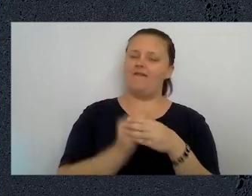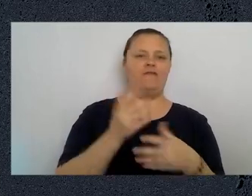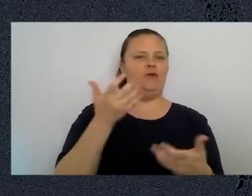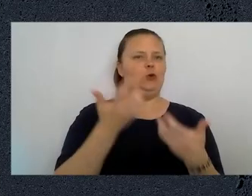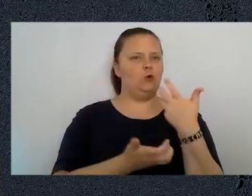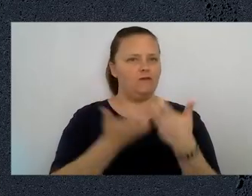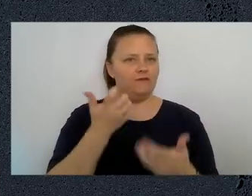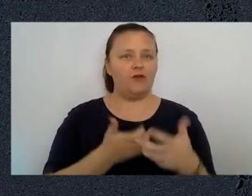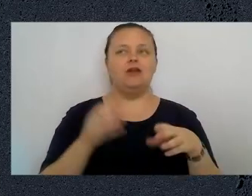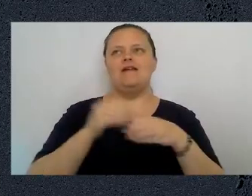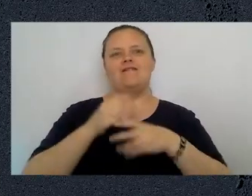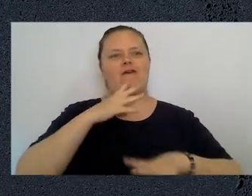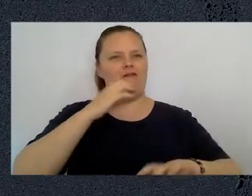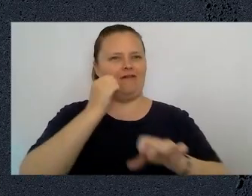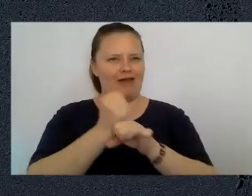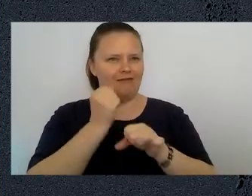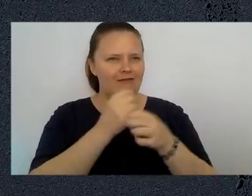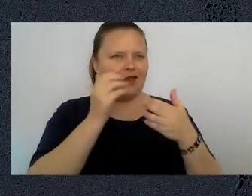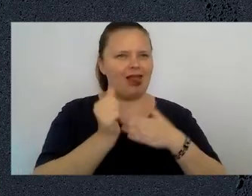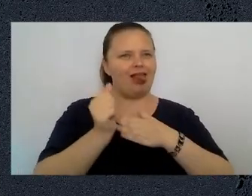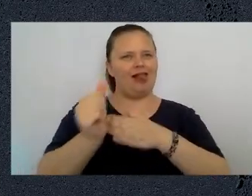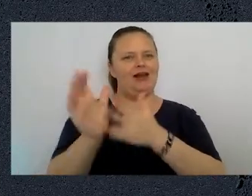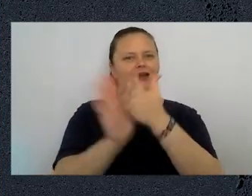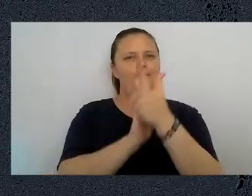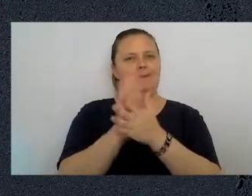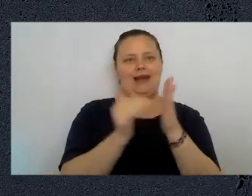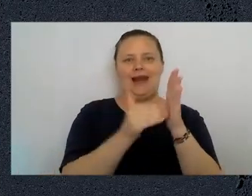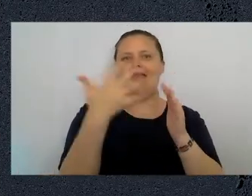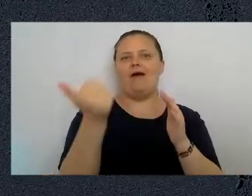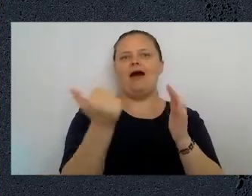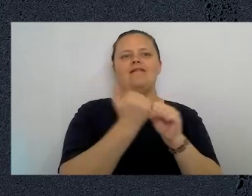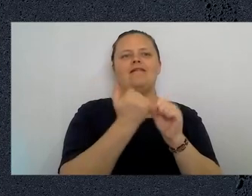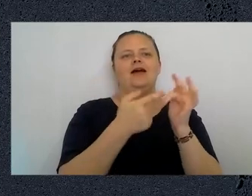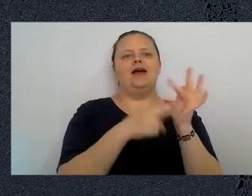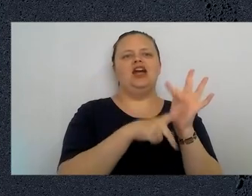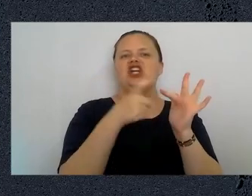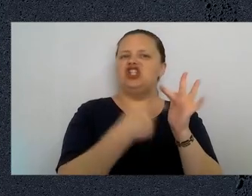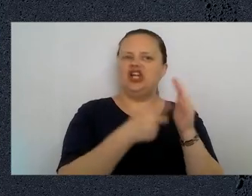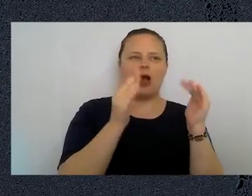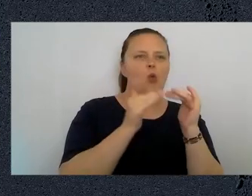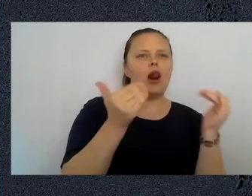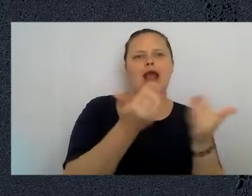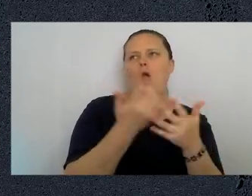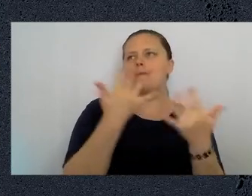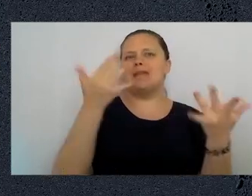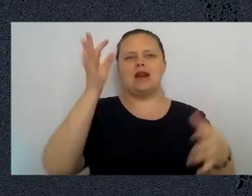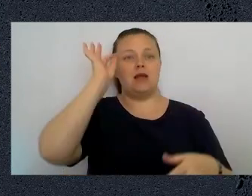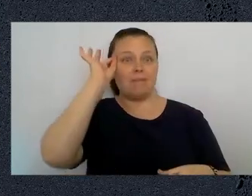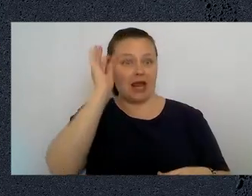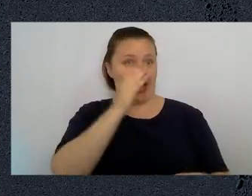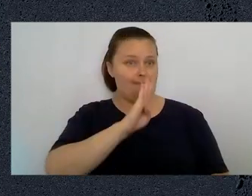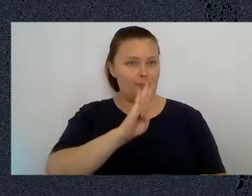involves government leading, so they now have gender equality on many of their committees and boards. And they have